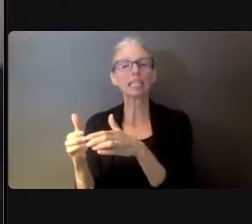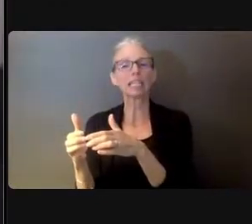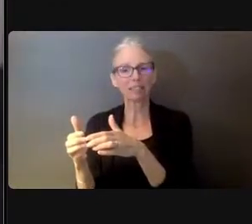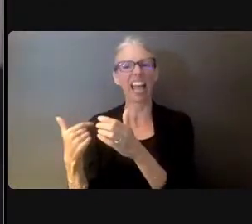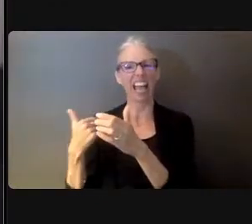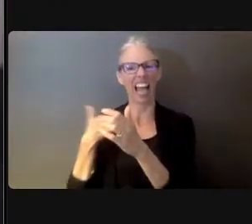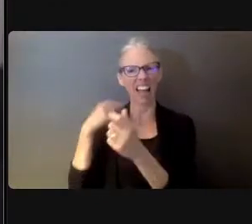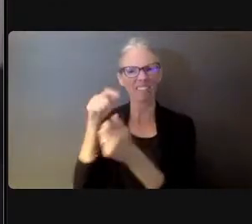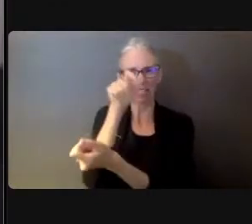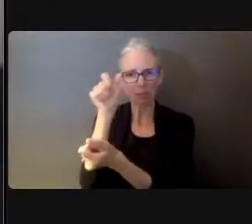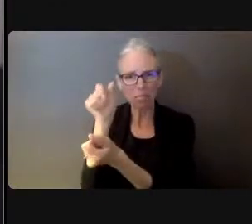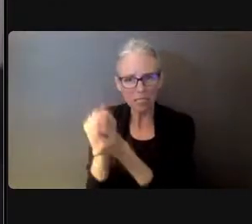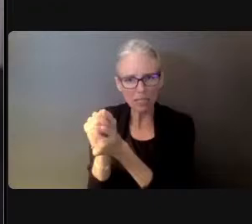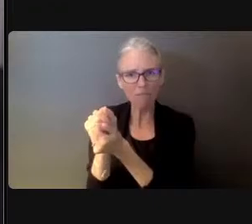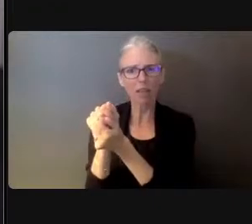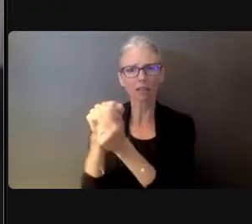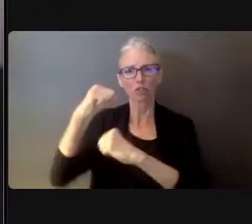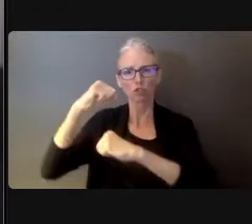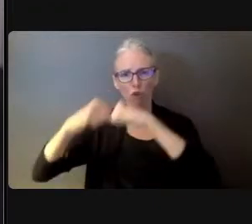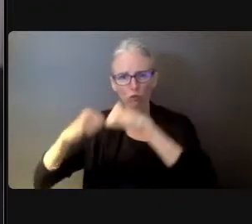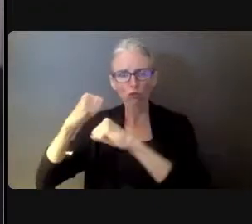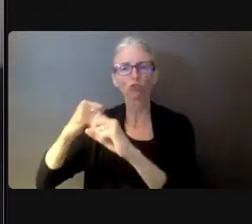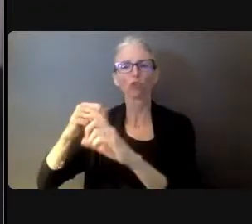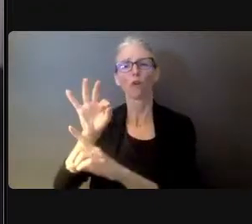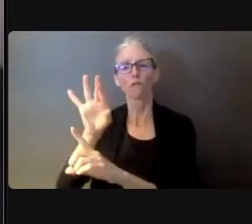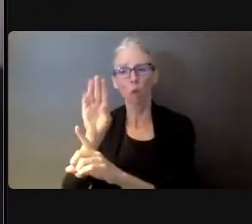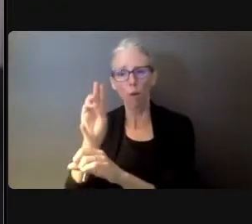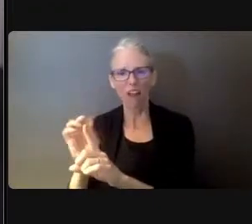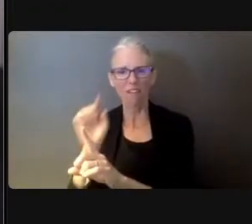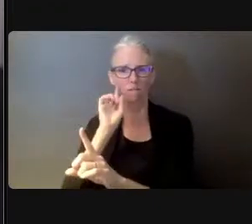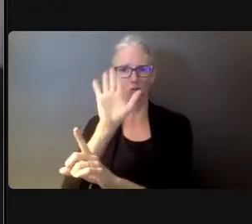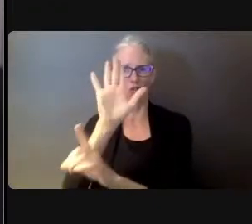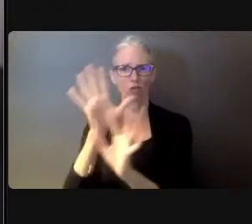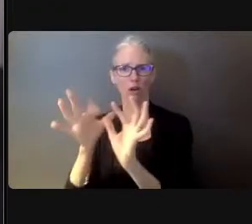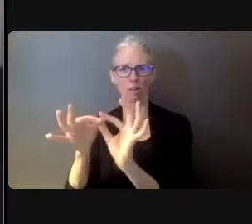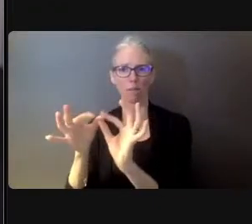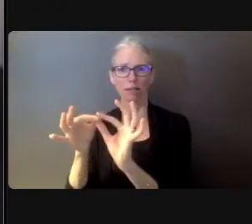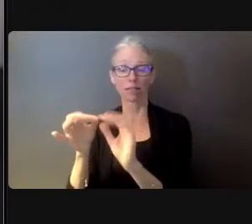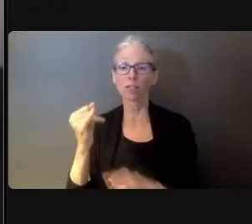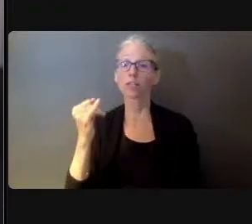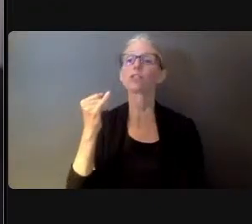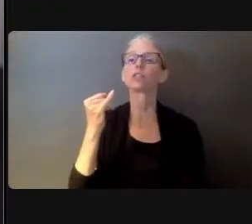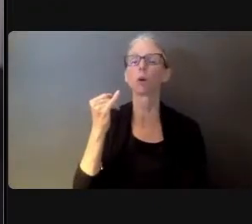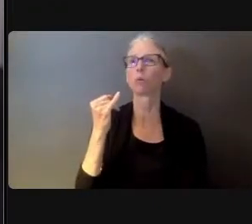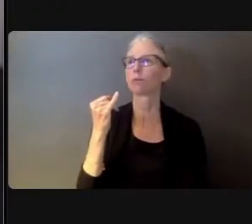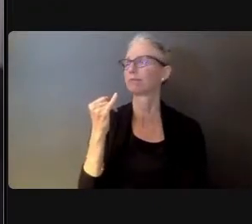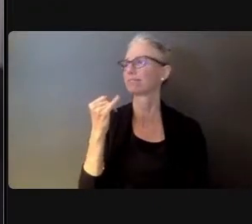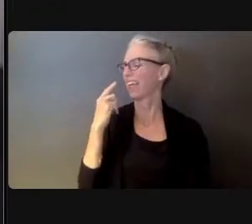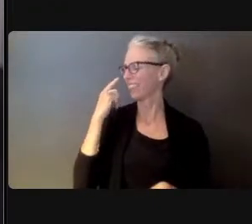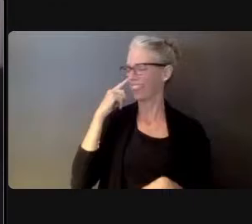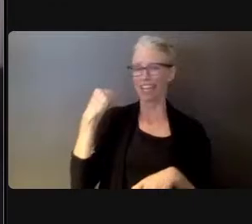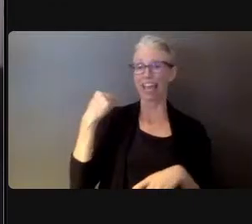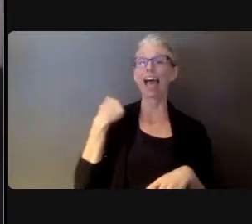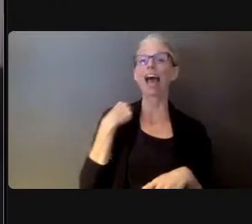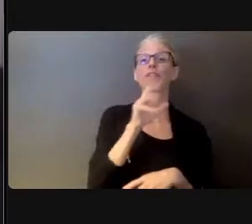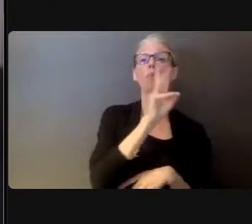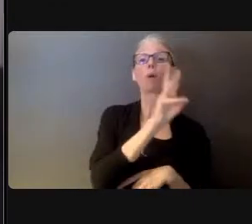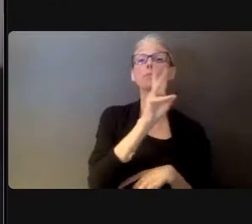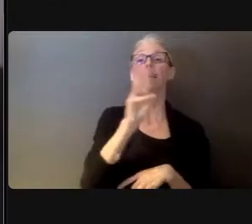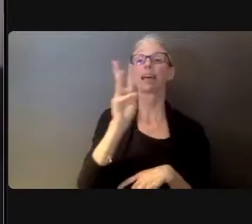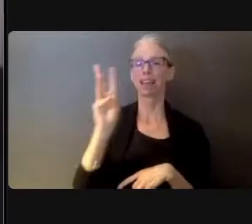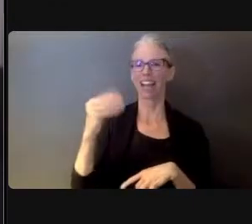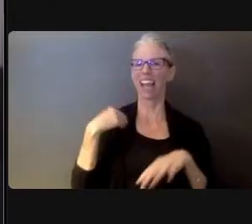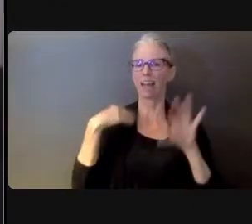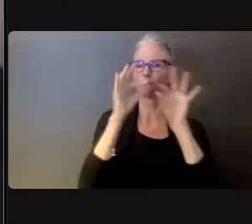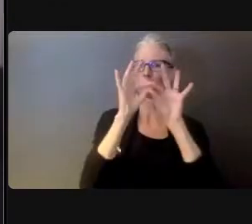in the right format. And so if you deviate from the default, I think there's a web form as well as a PDF